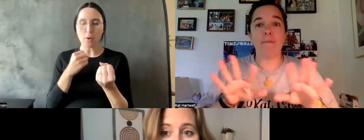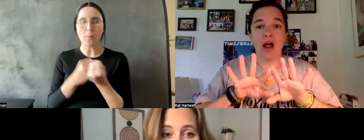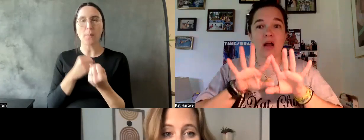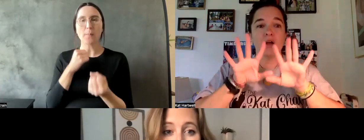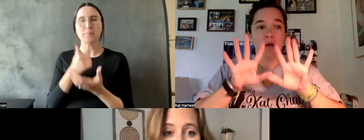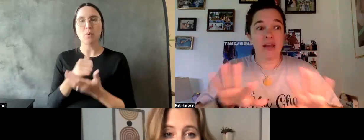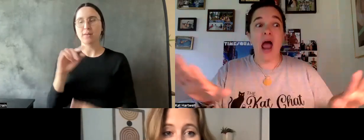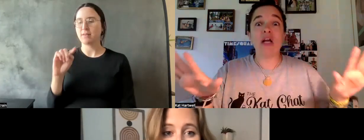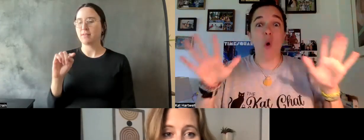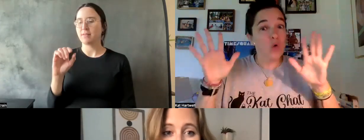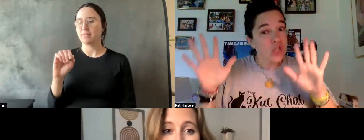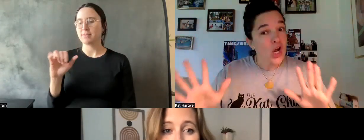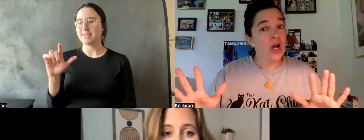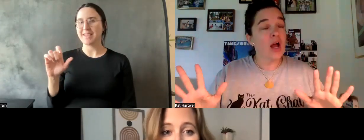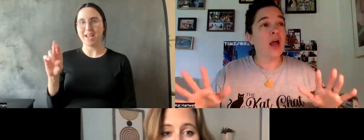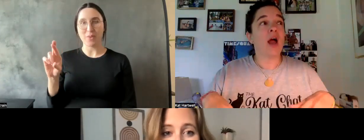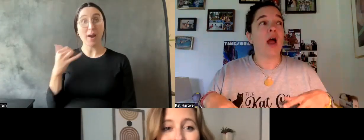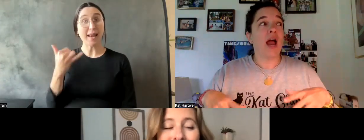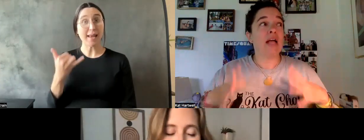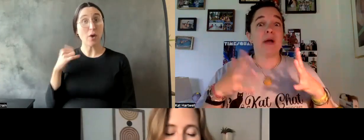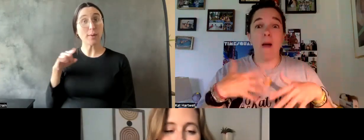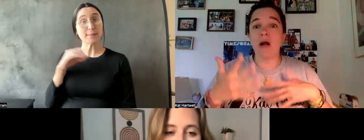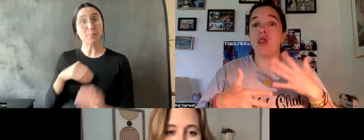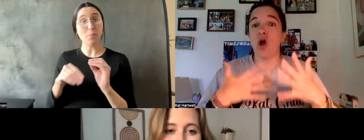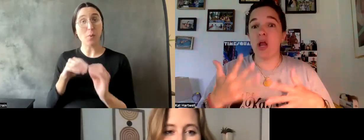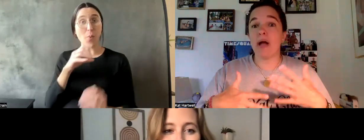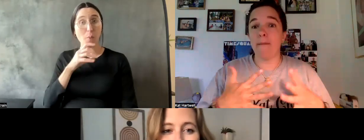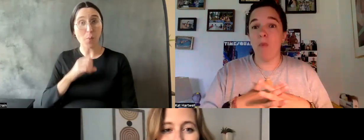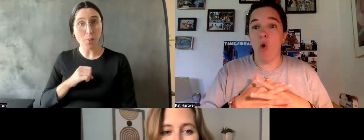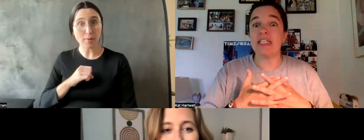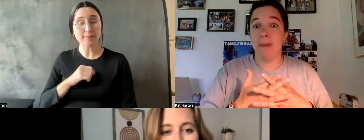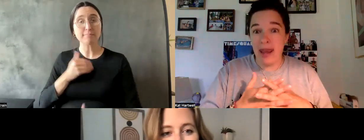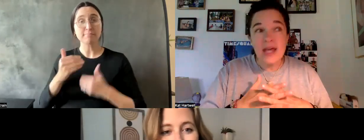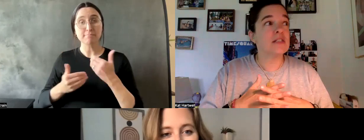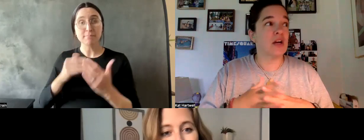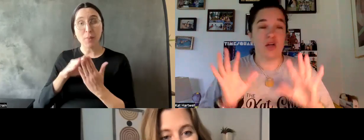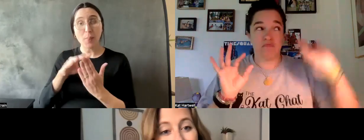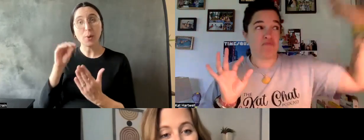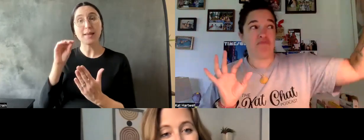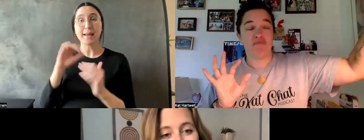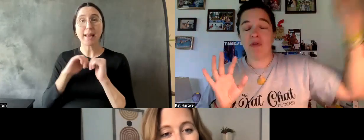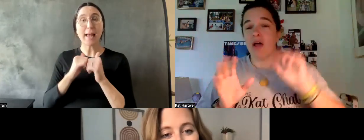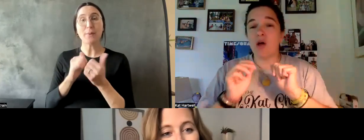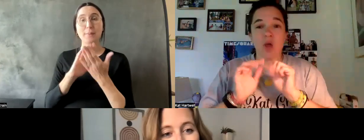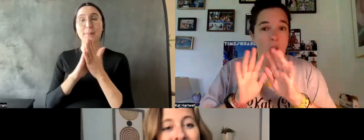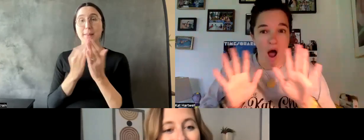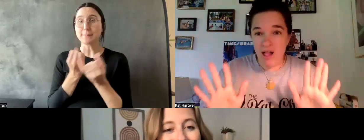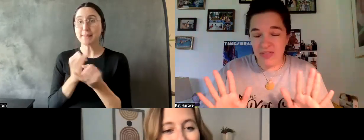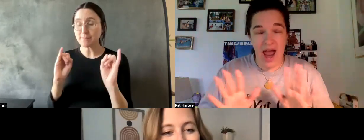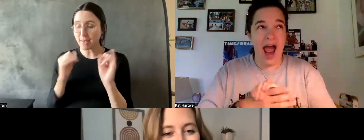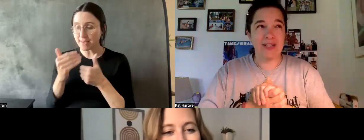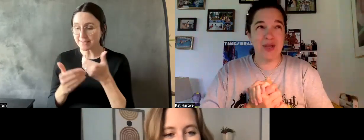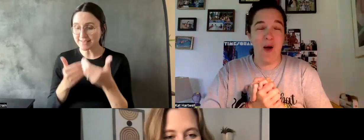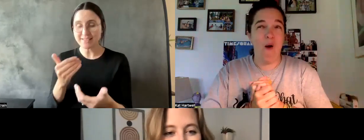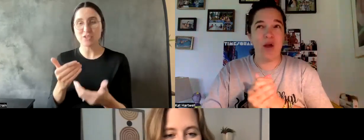now I'm like, now he's older. He's becoming more independent. So all